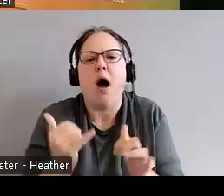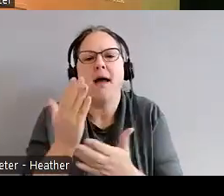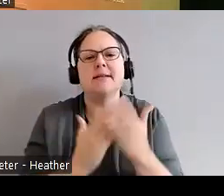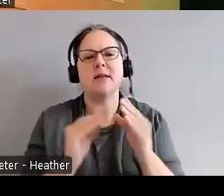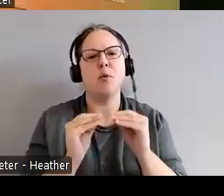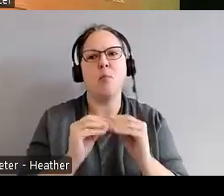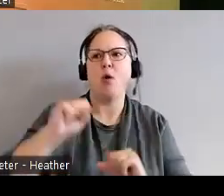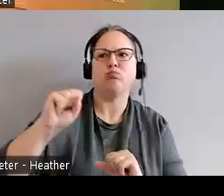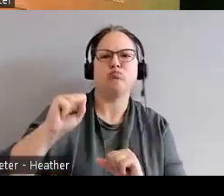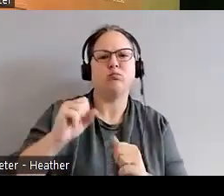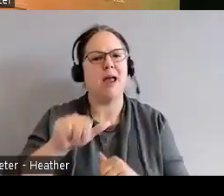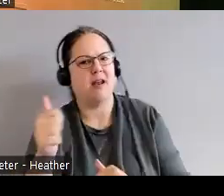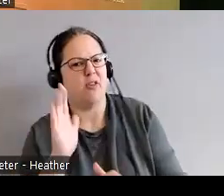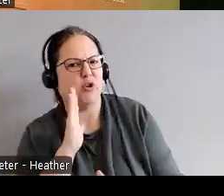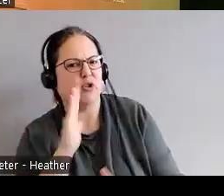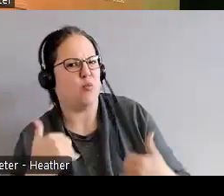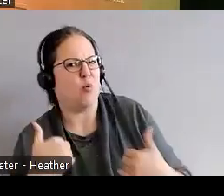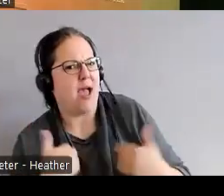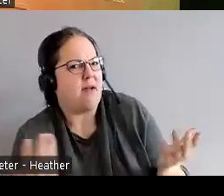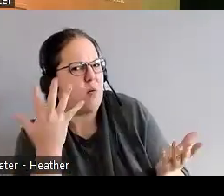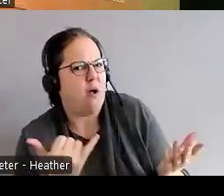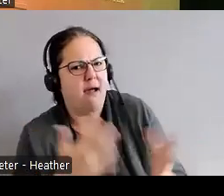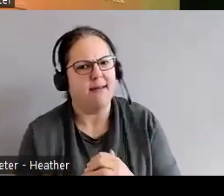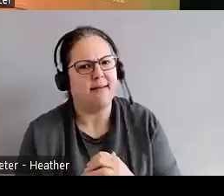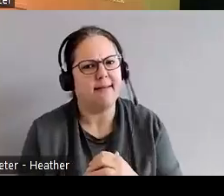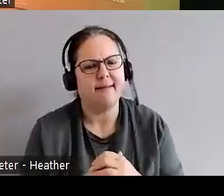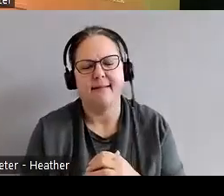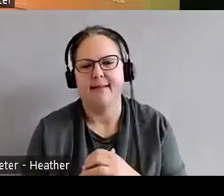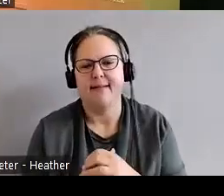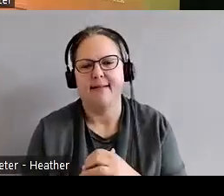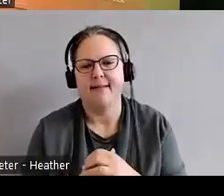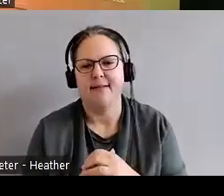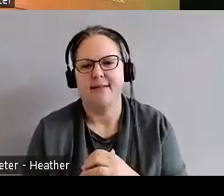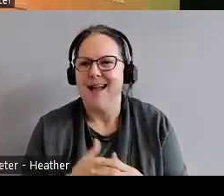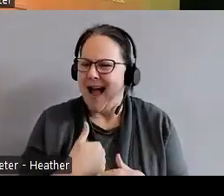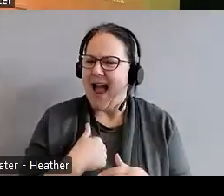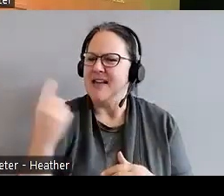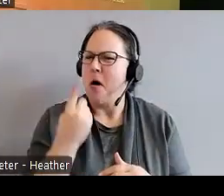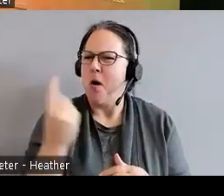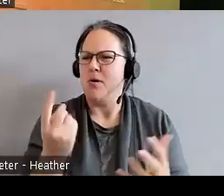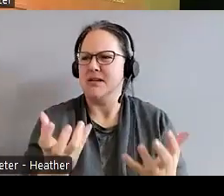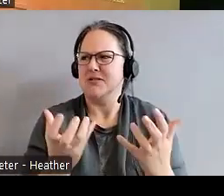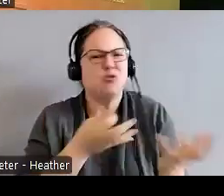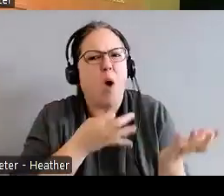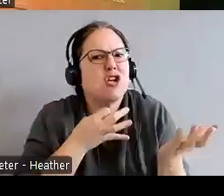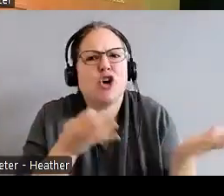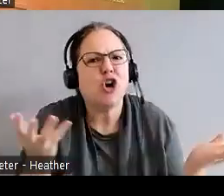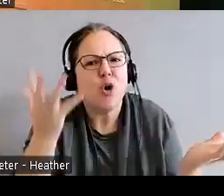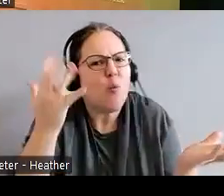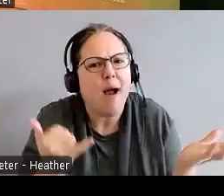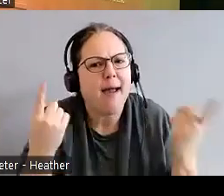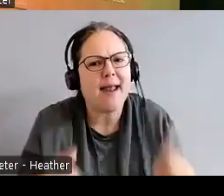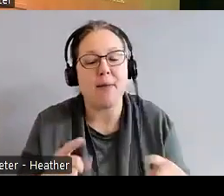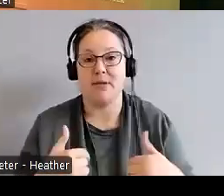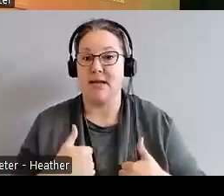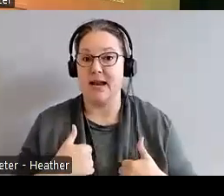another? And that's something that I always was wondering. And as someone who was interested in dementia,